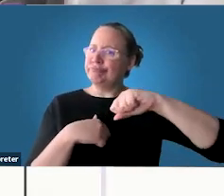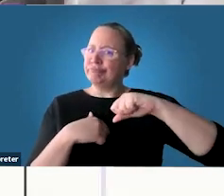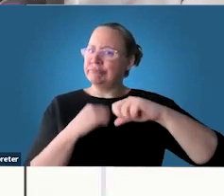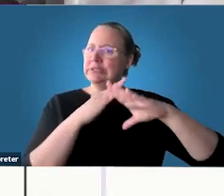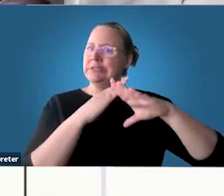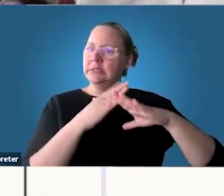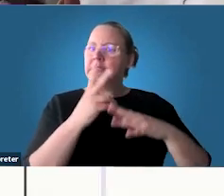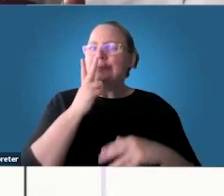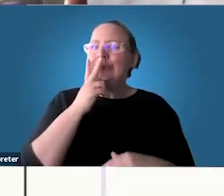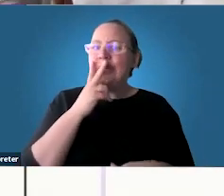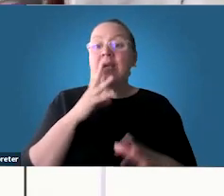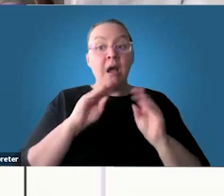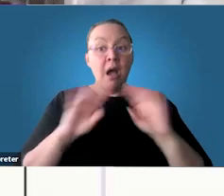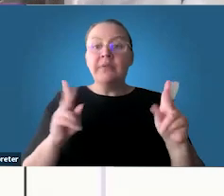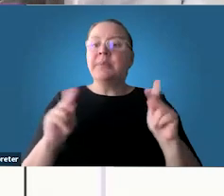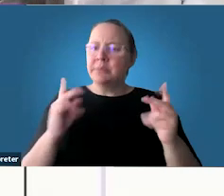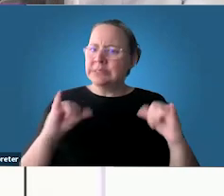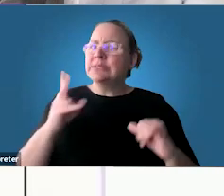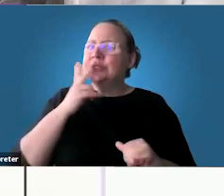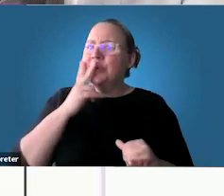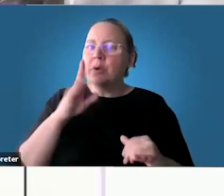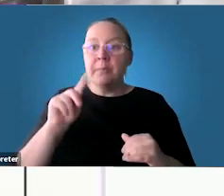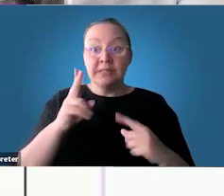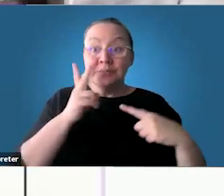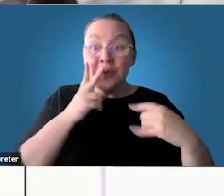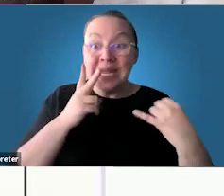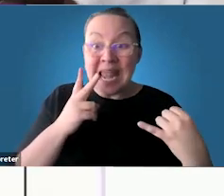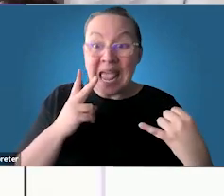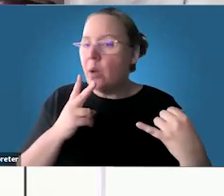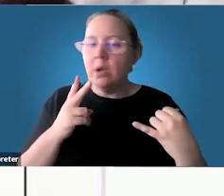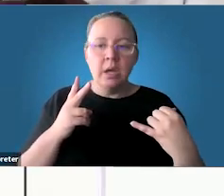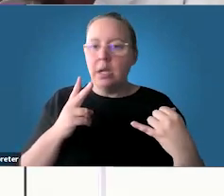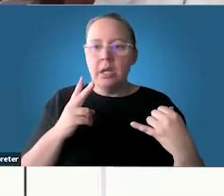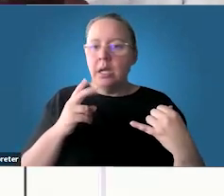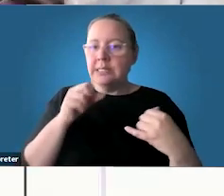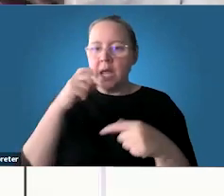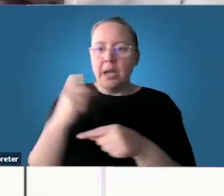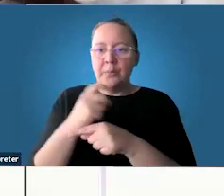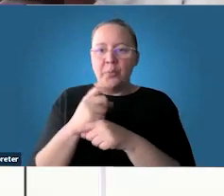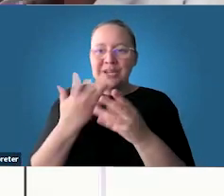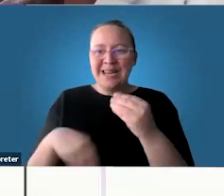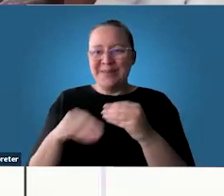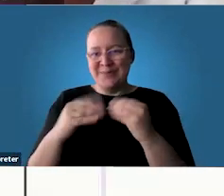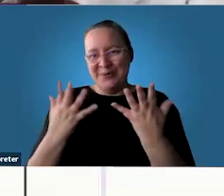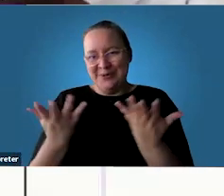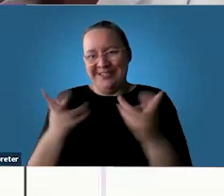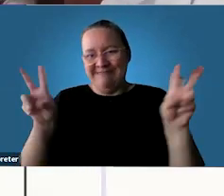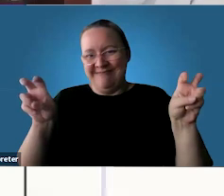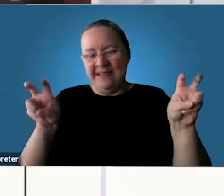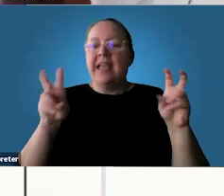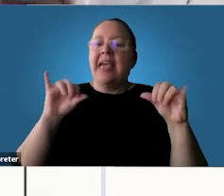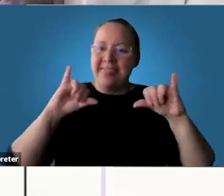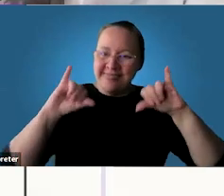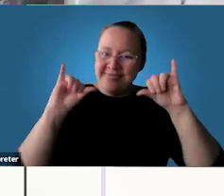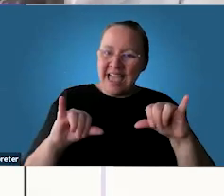change. And obviously, people still smoke today, but smoking is no longer seen as socially acceptable in most public spaces. And I think that is, and